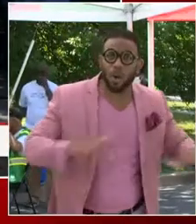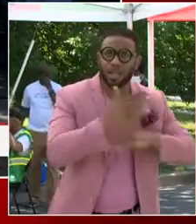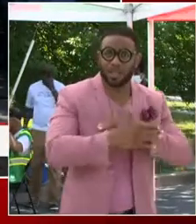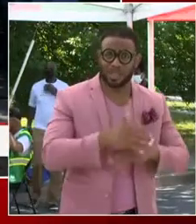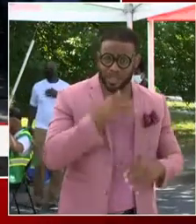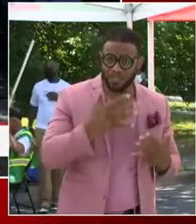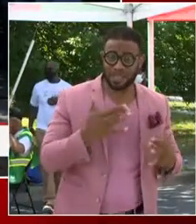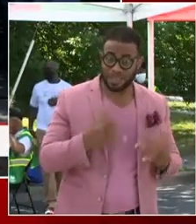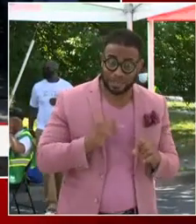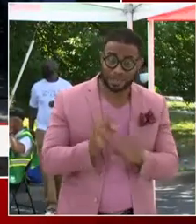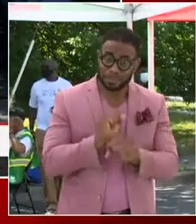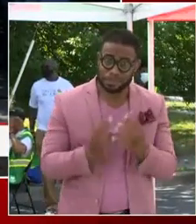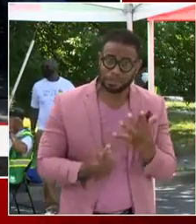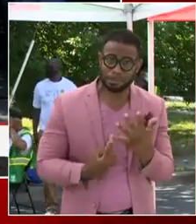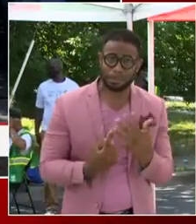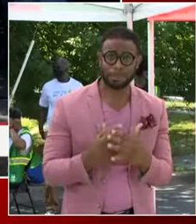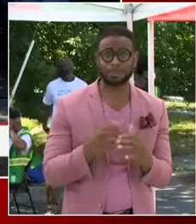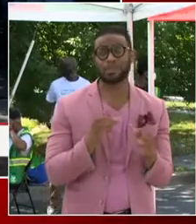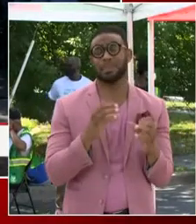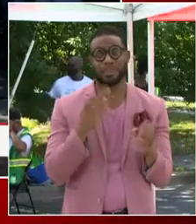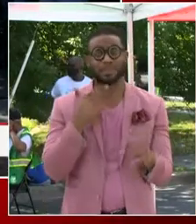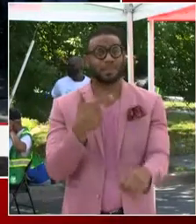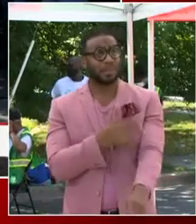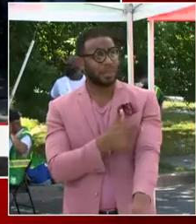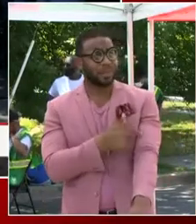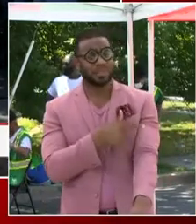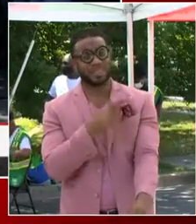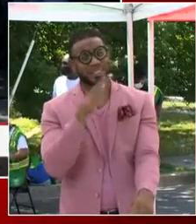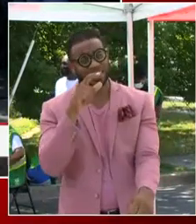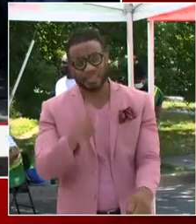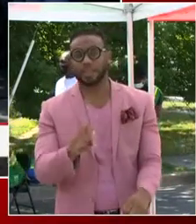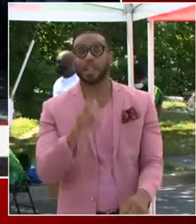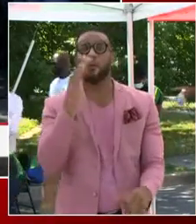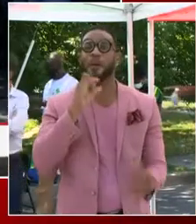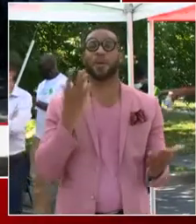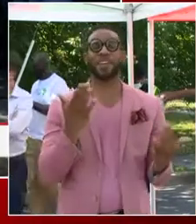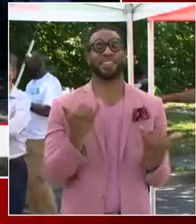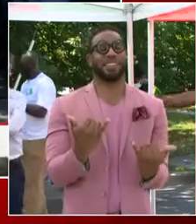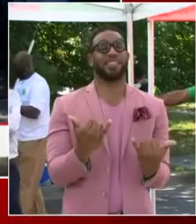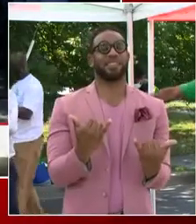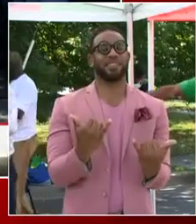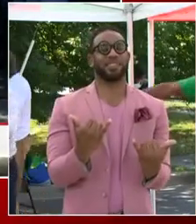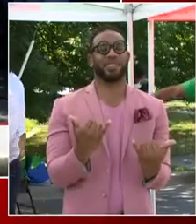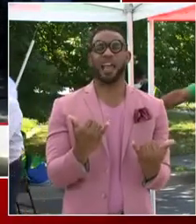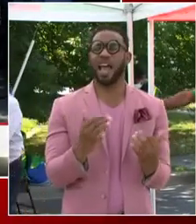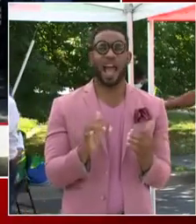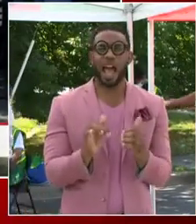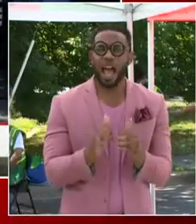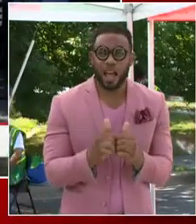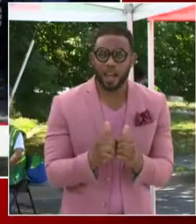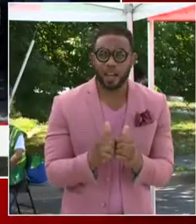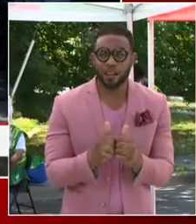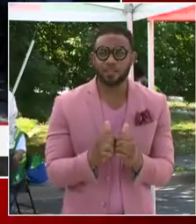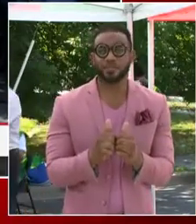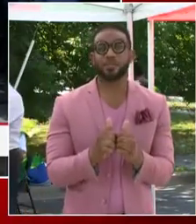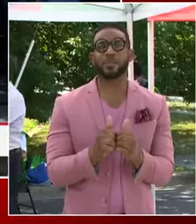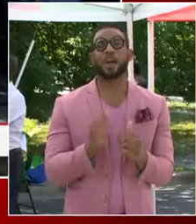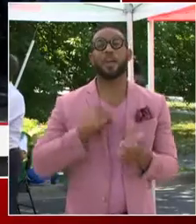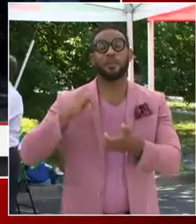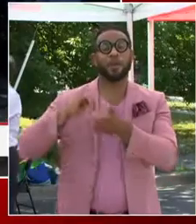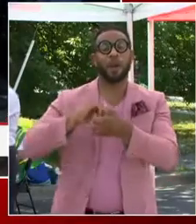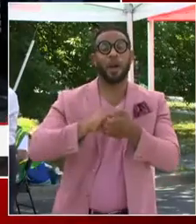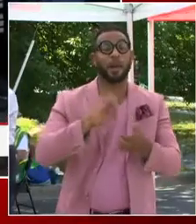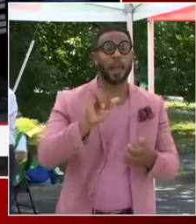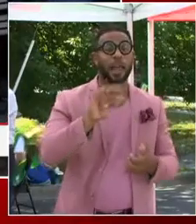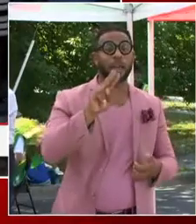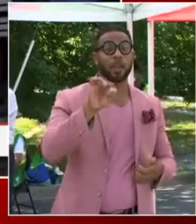done. There's still a lot of work that needs to be done in terms of getting shots in arms. And that's why we're here today. And the way we get that impact to happen is when we have partners such